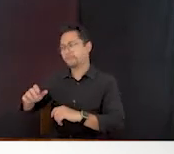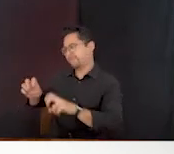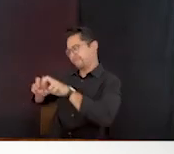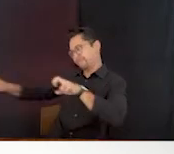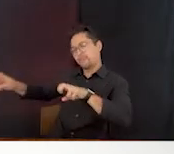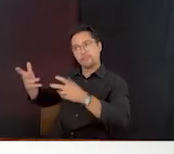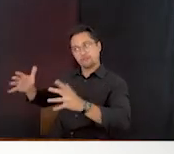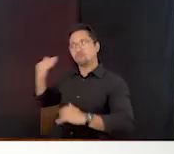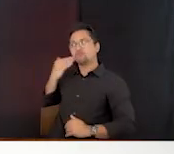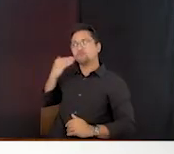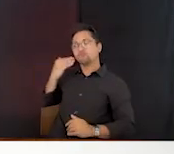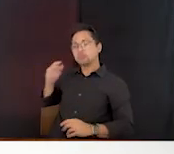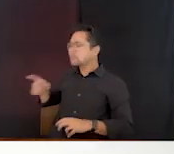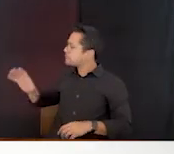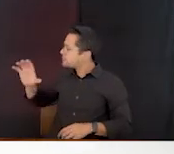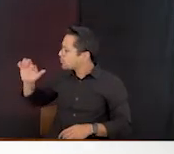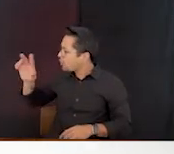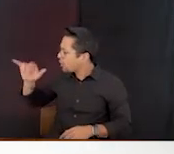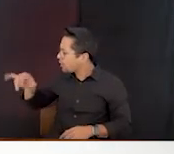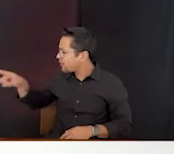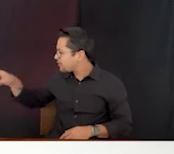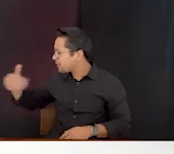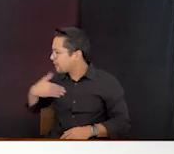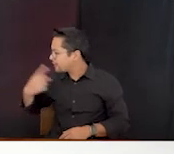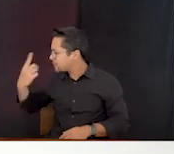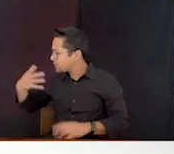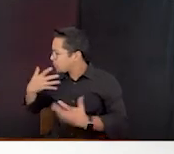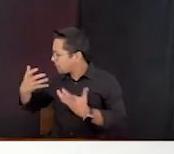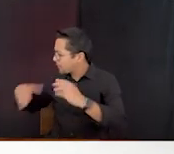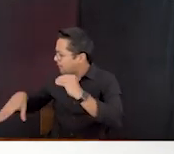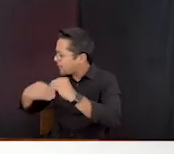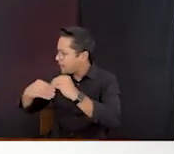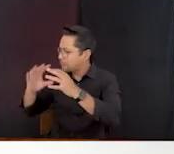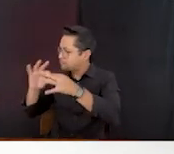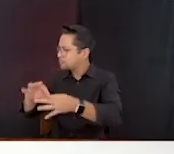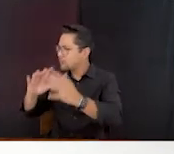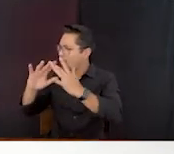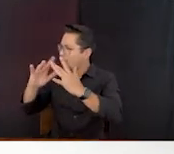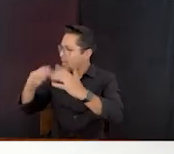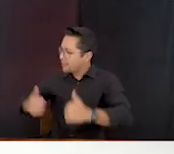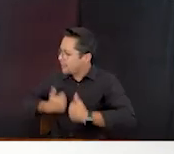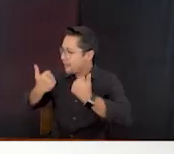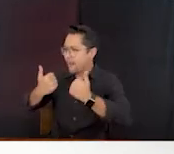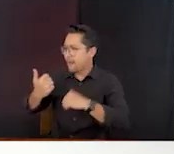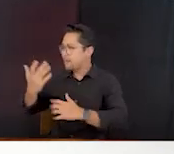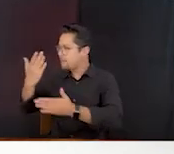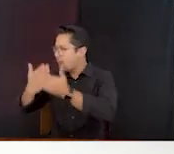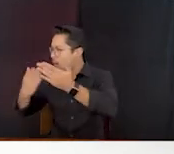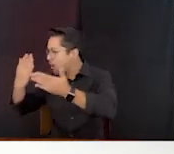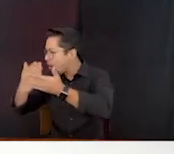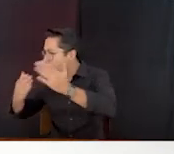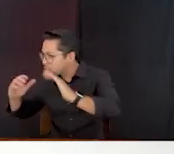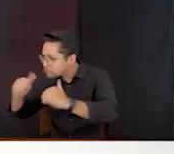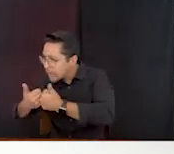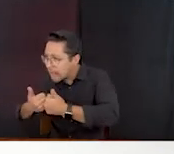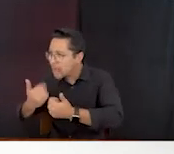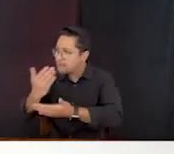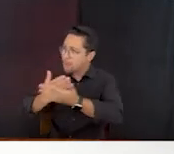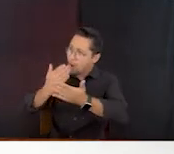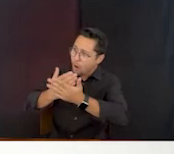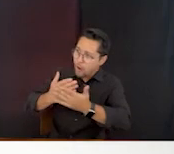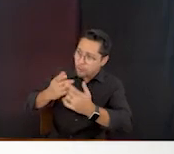attest to that. Carly, do you have anything you want to add about online life and what was challenging or what you felt you were prepared